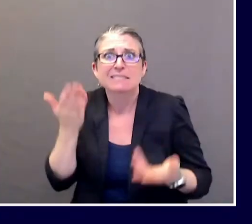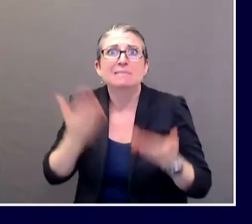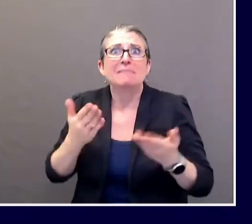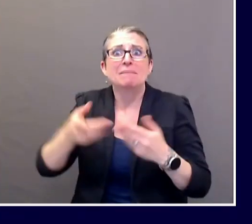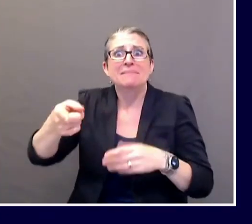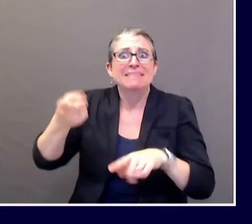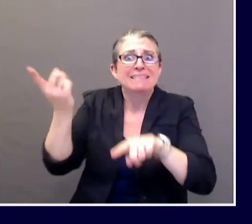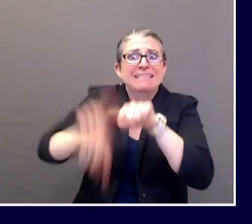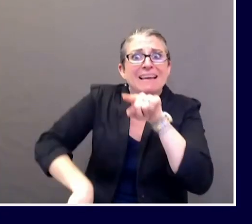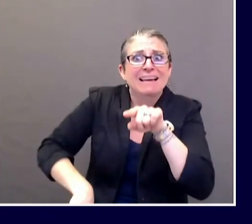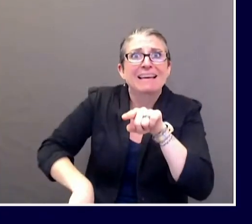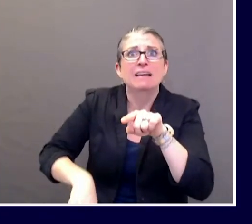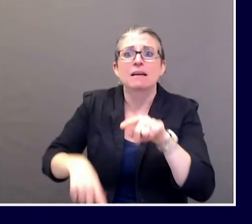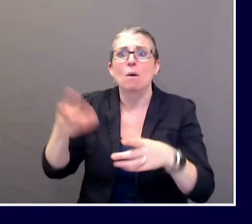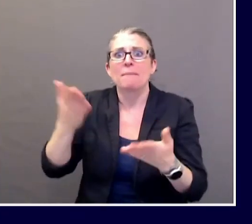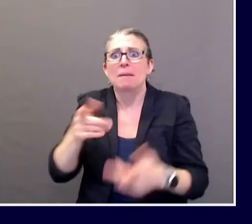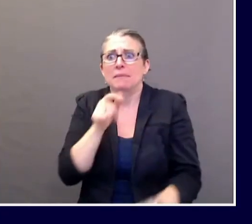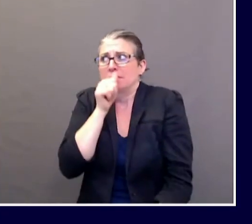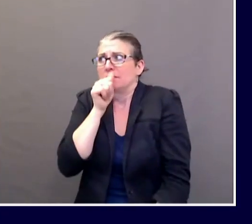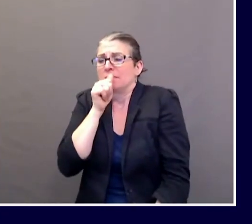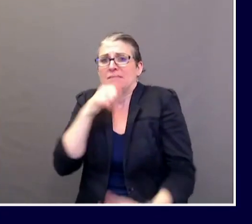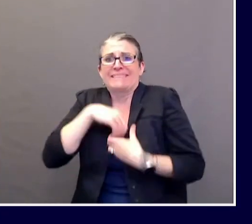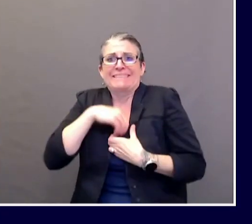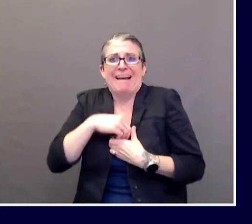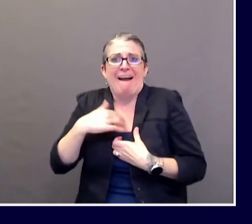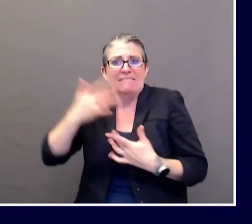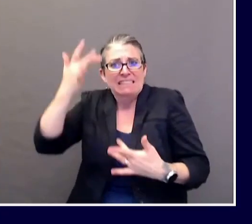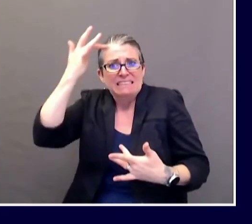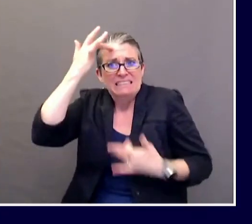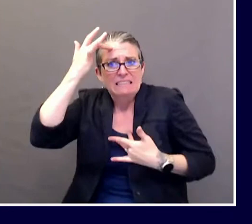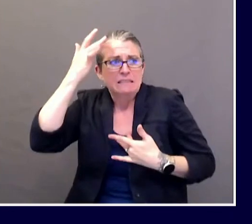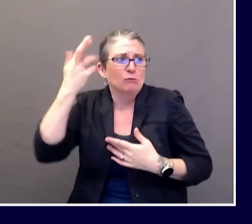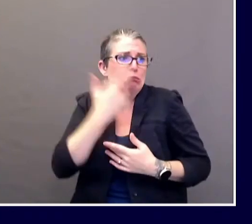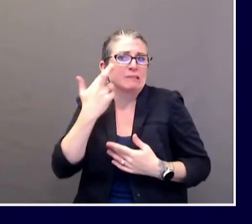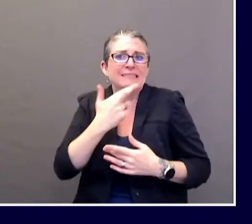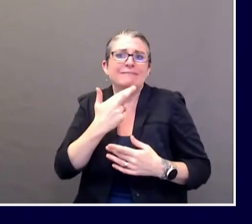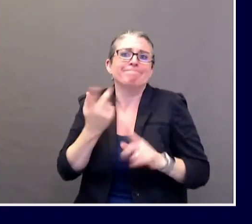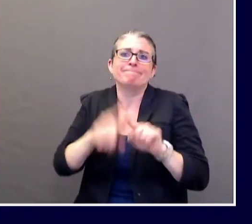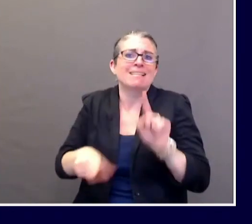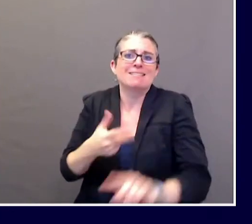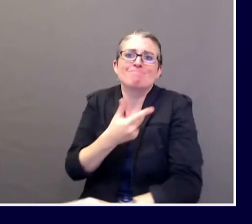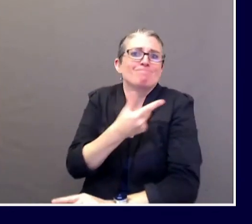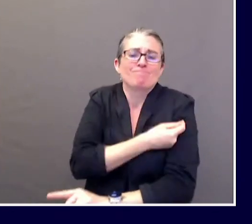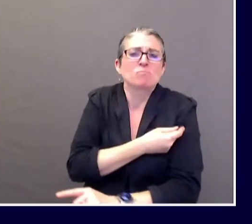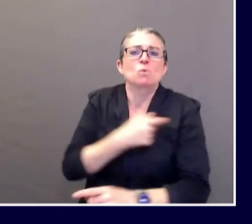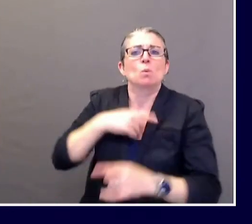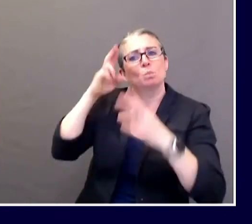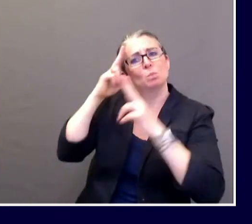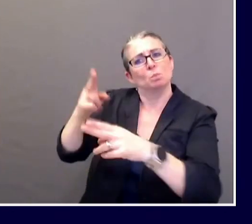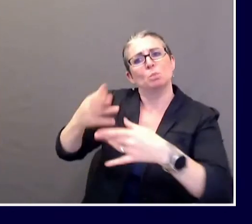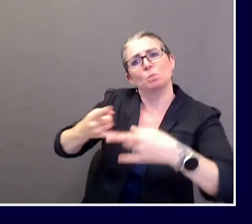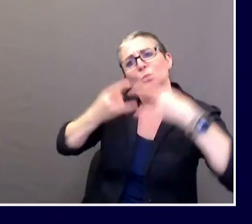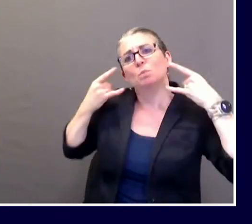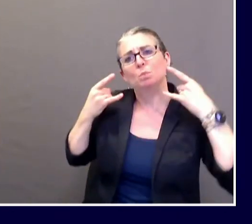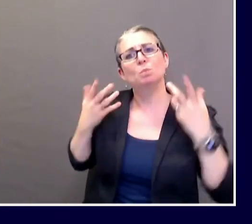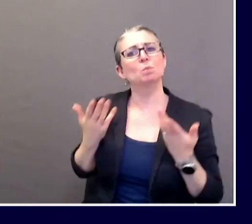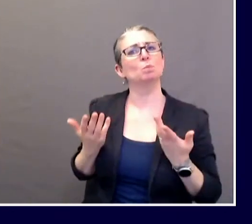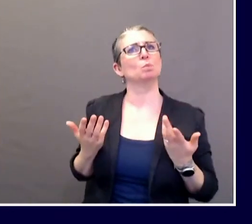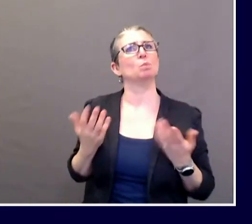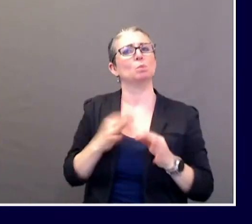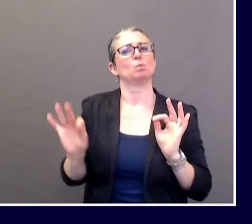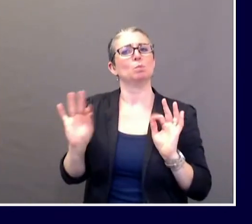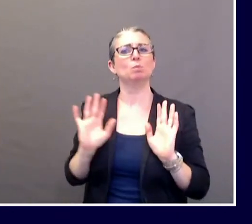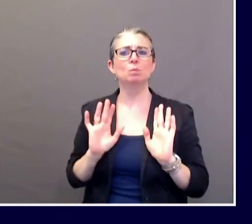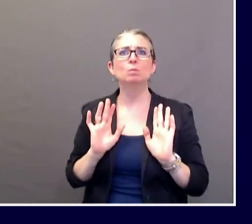the recommendations seriously, but also wanted to create a fairly simple and straightforward set of rules for businesses, for